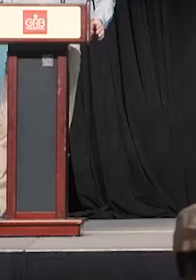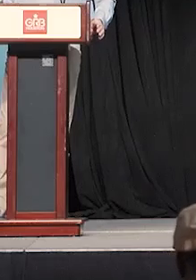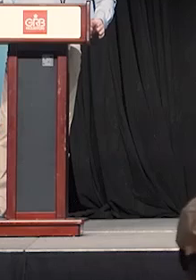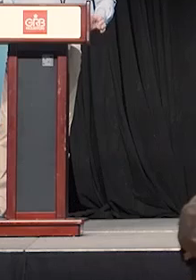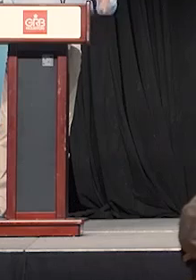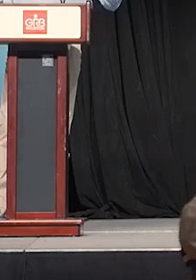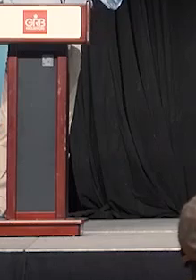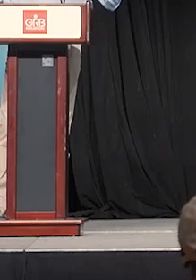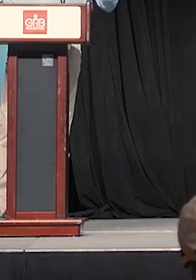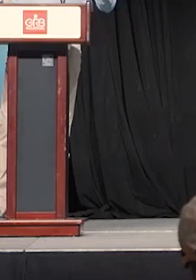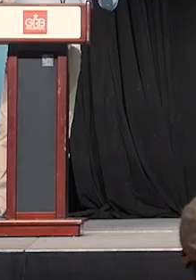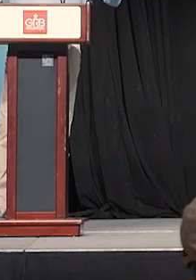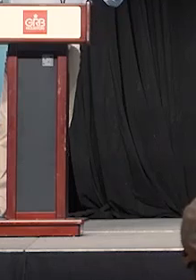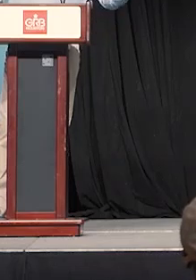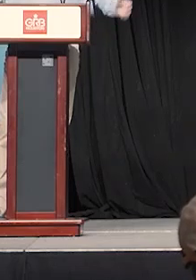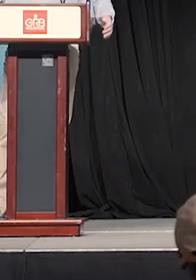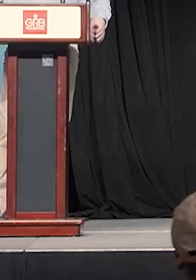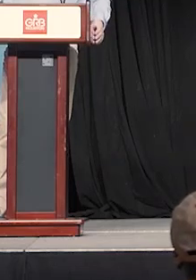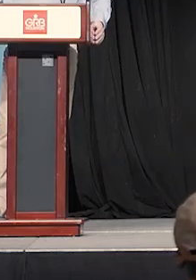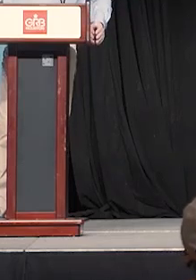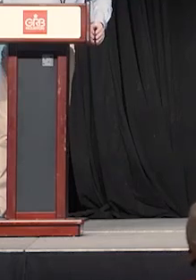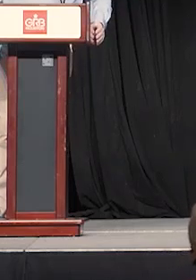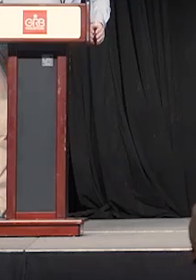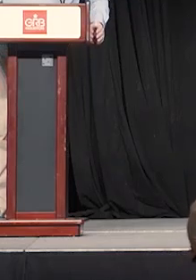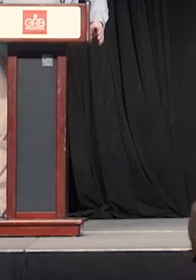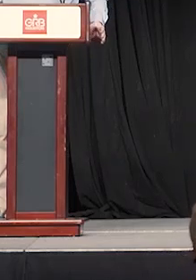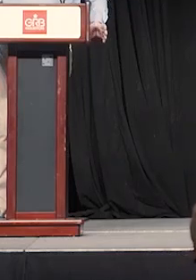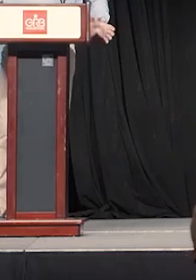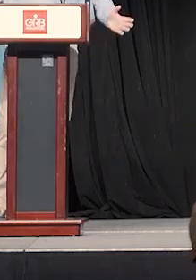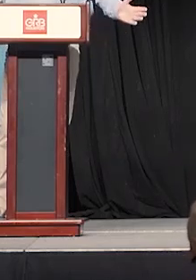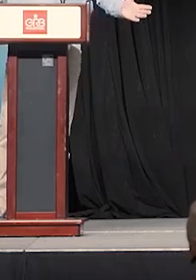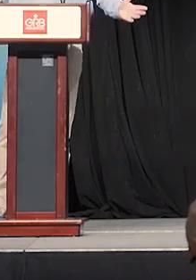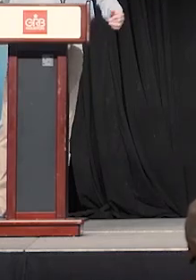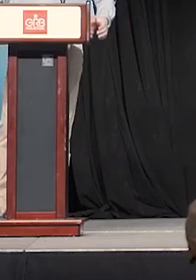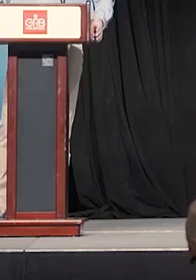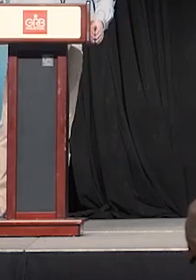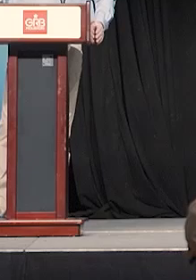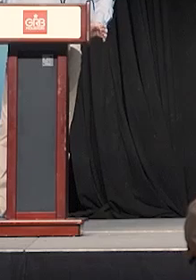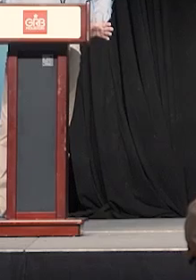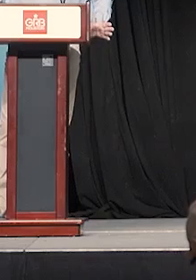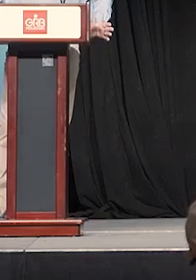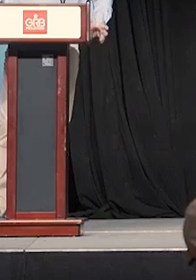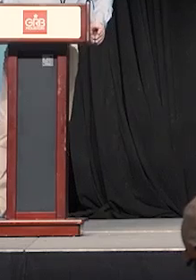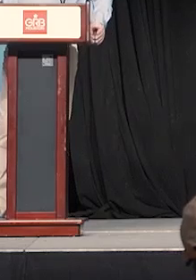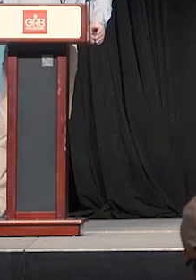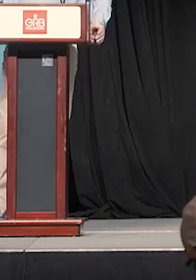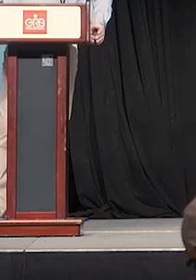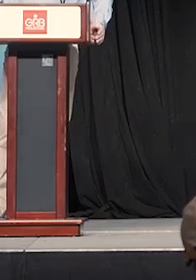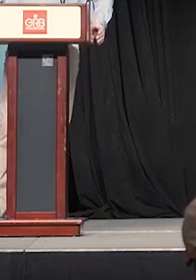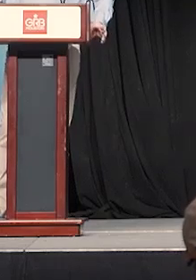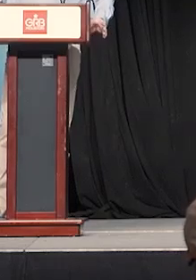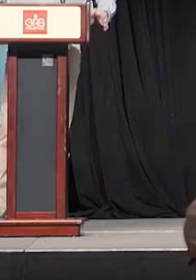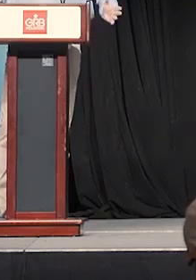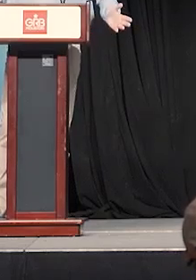Well, let's zoom out a little bit and let's look at the whole season from 2024. You know, what actually happened last year? Well, it was above normal year, 18